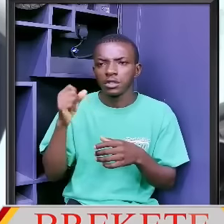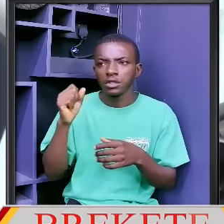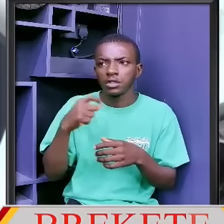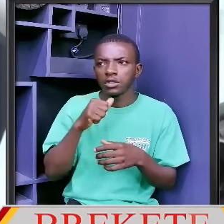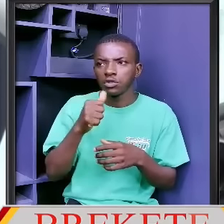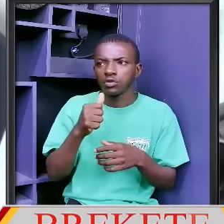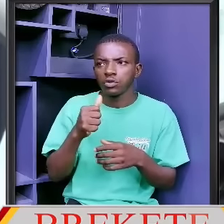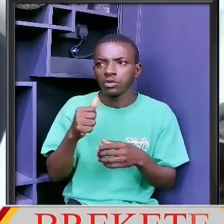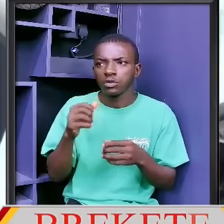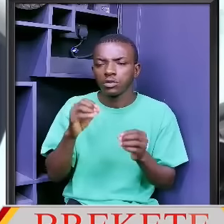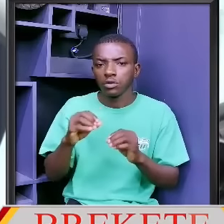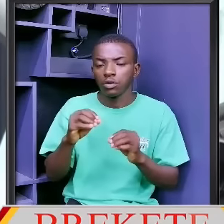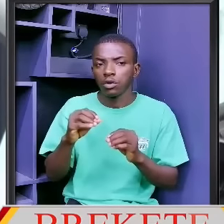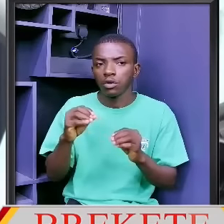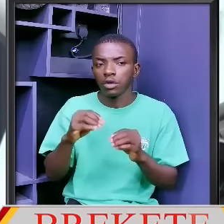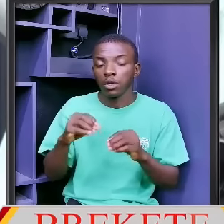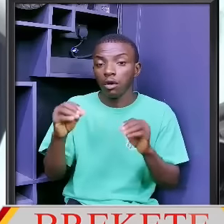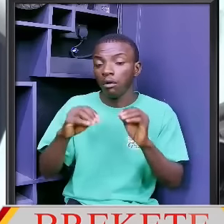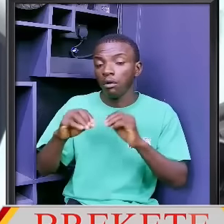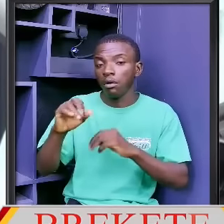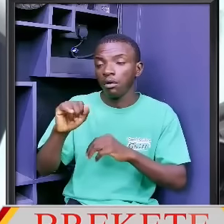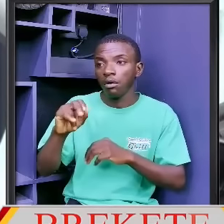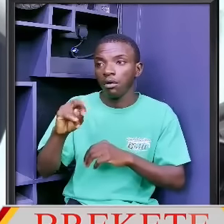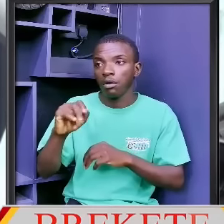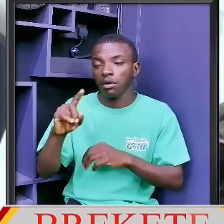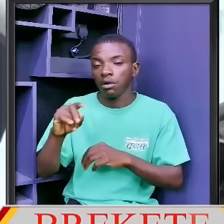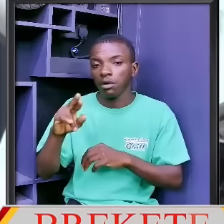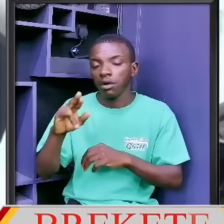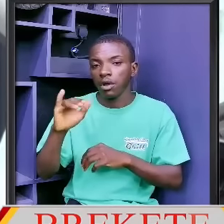he's not an ordinary person, that